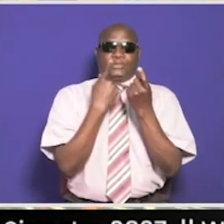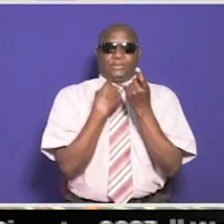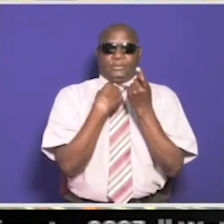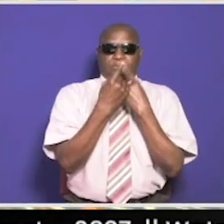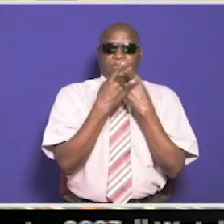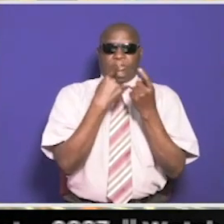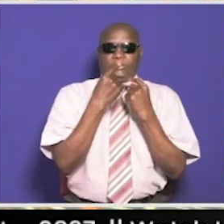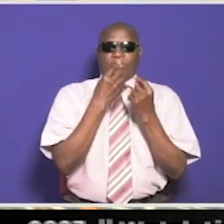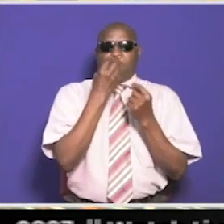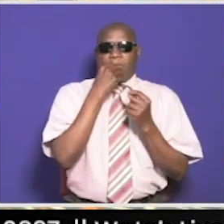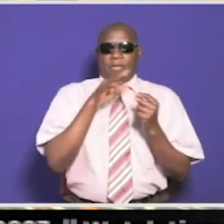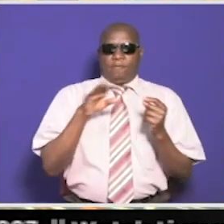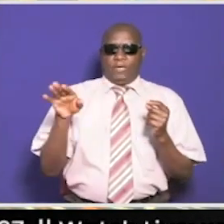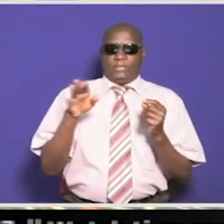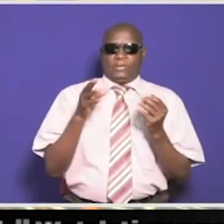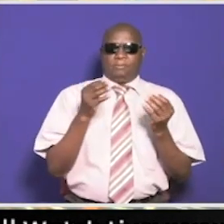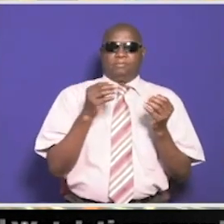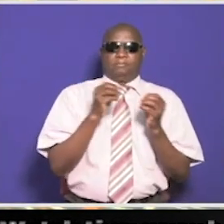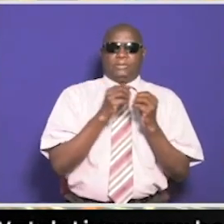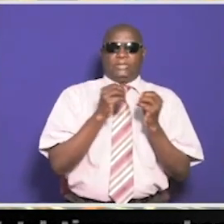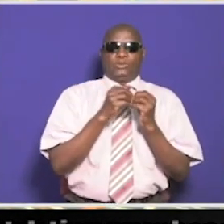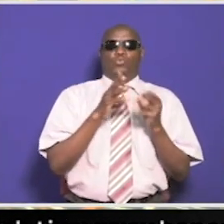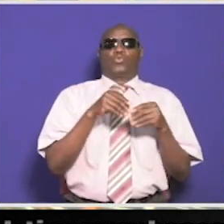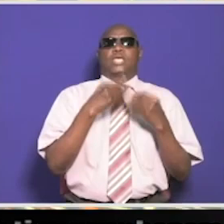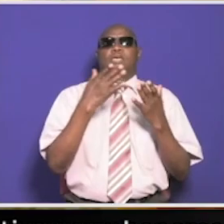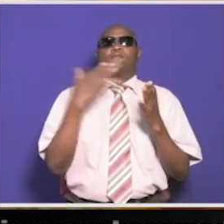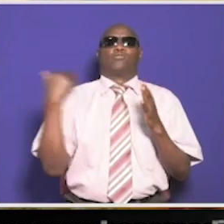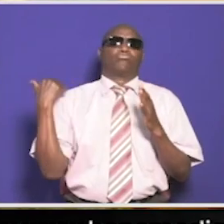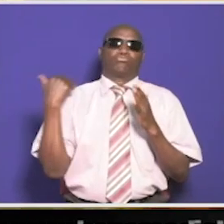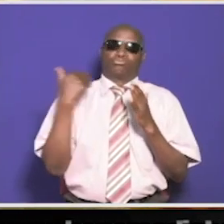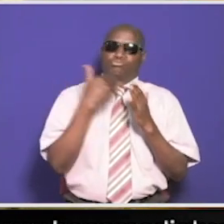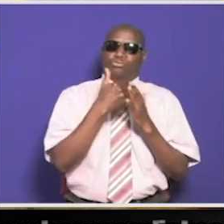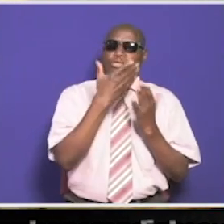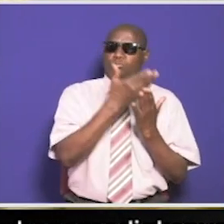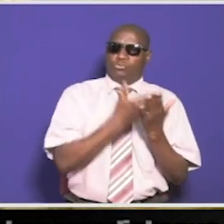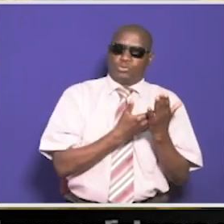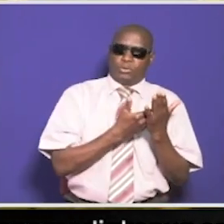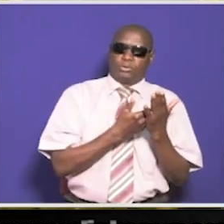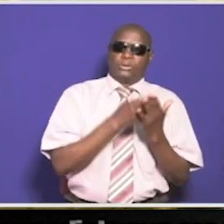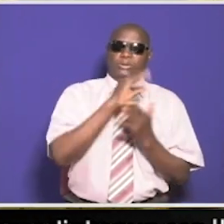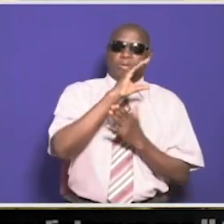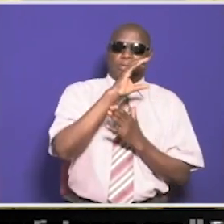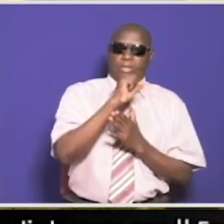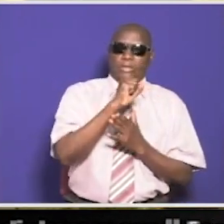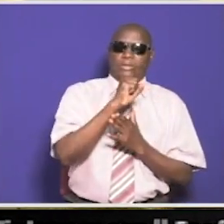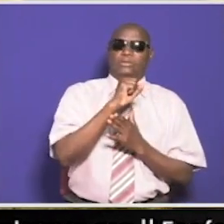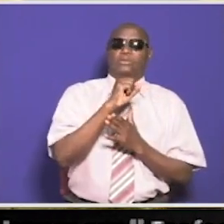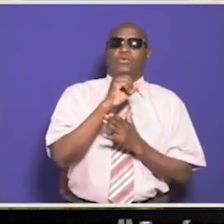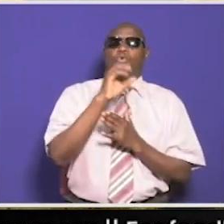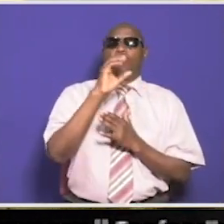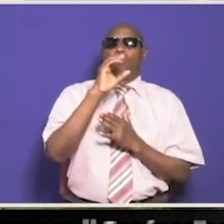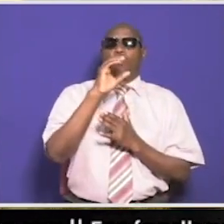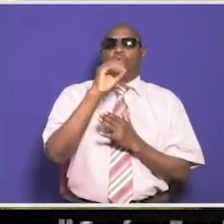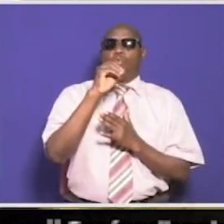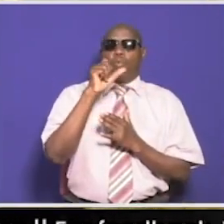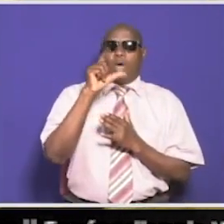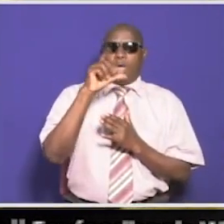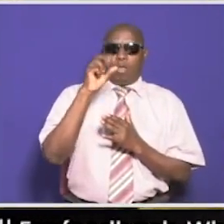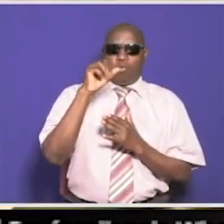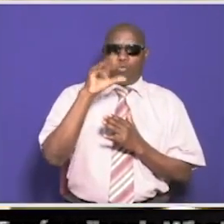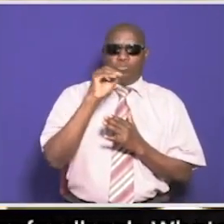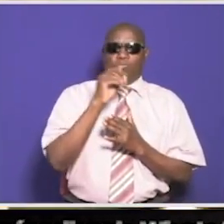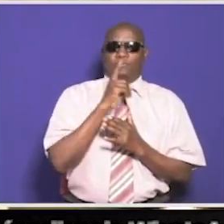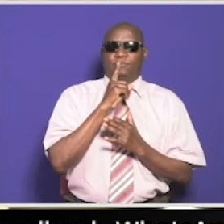breakfast meeting to give a progress on ministry's achievements, CS Owalo said that he spearheaded a comprehensive